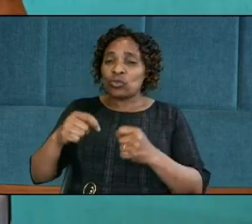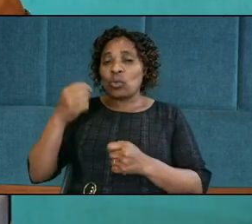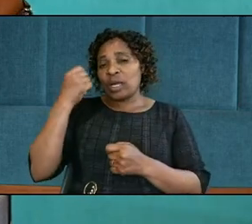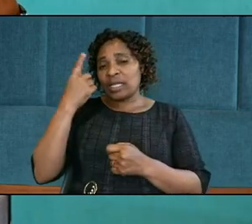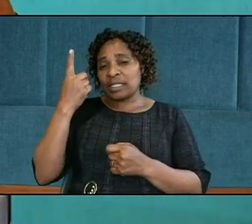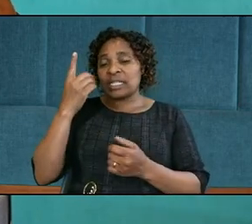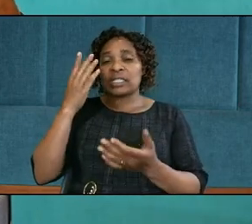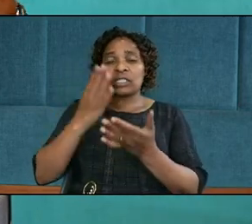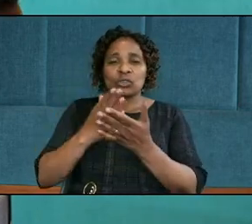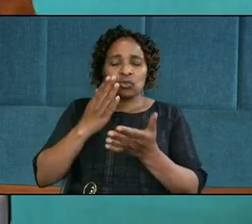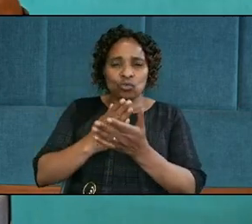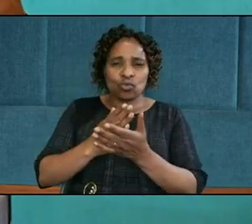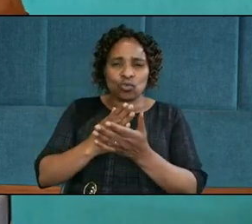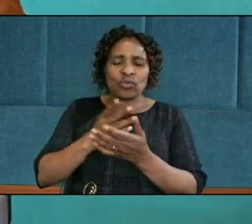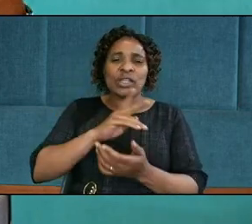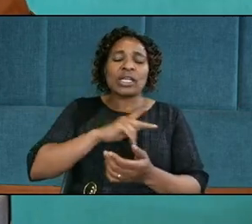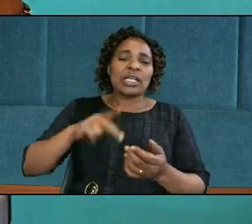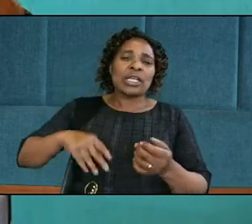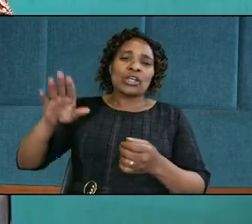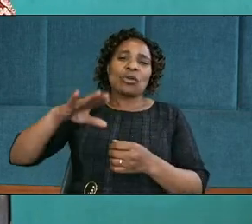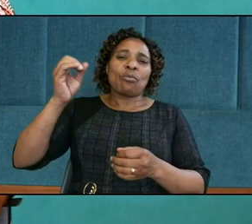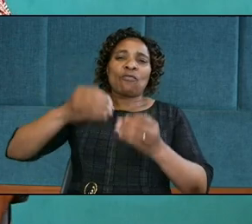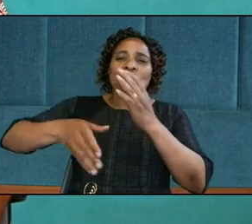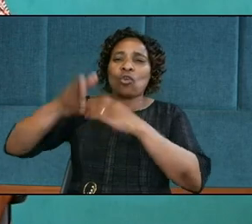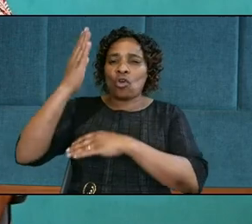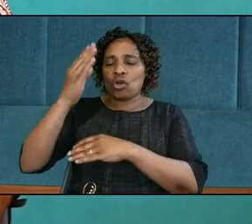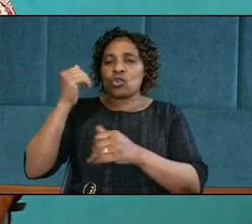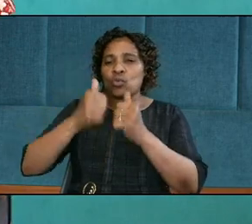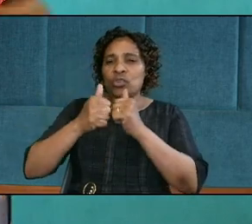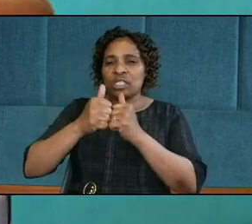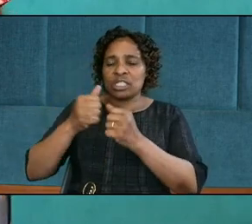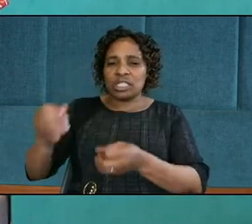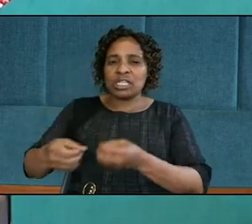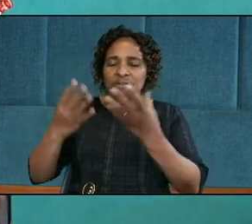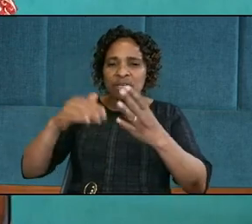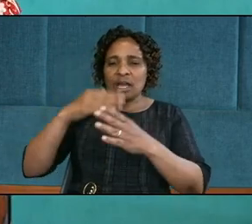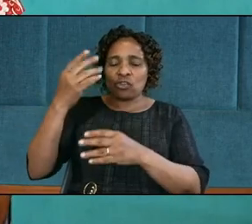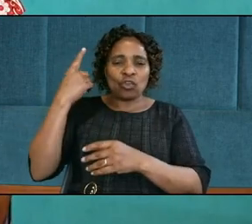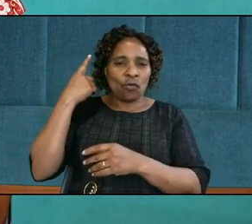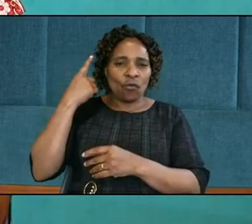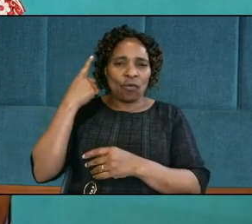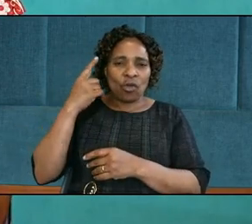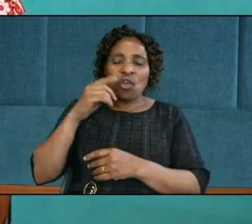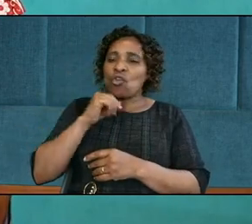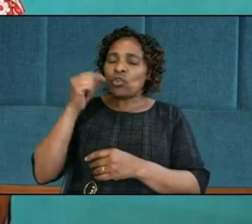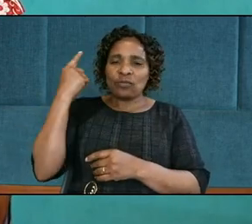know, it's really, you know, the kingdom of God that is being set up and not really him, right?